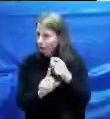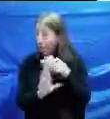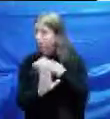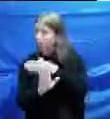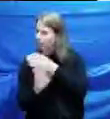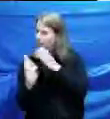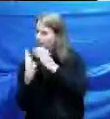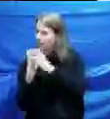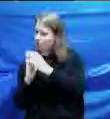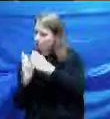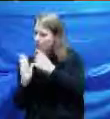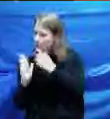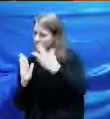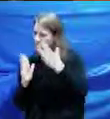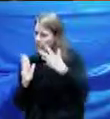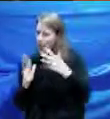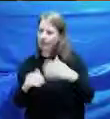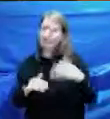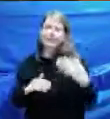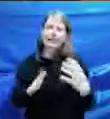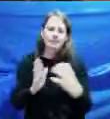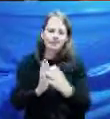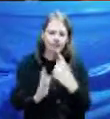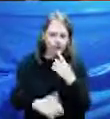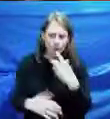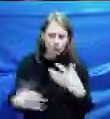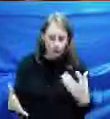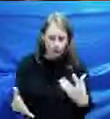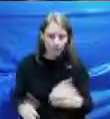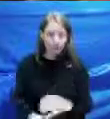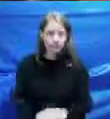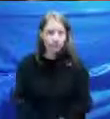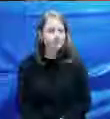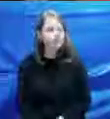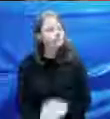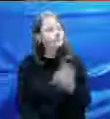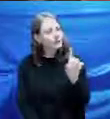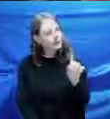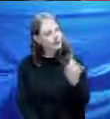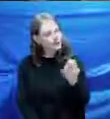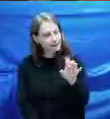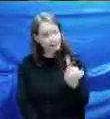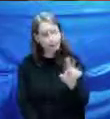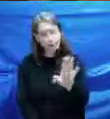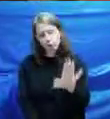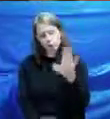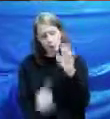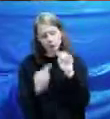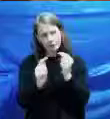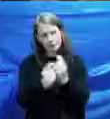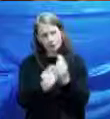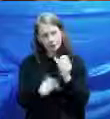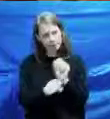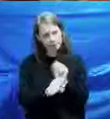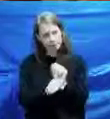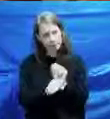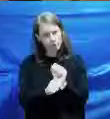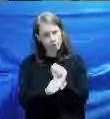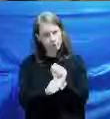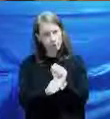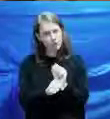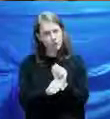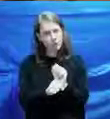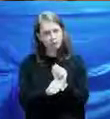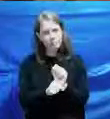very, very careful planning. Speaking of which, David, I know that your team has been working for a while on a unit, an exemplary unit